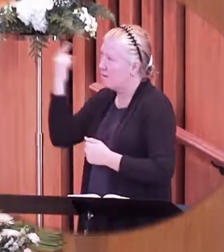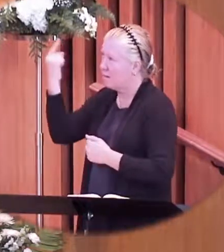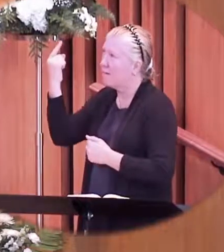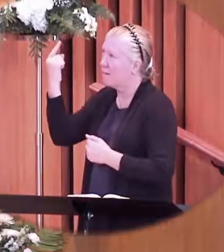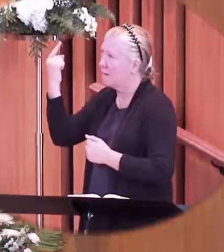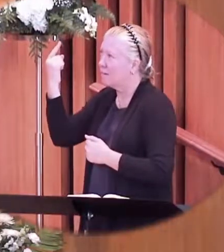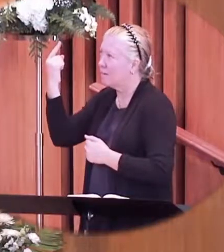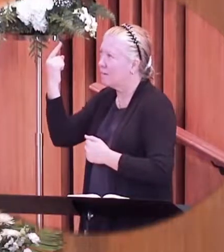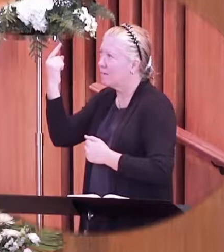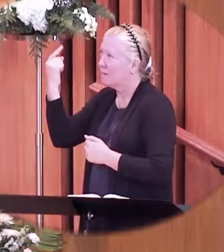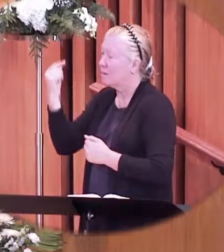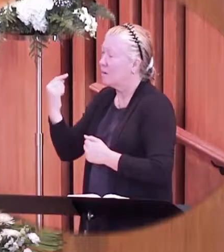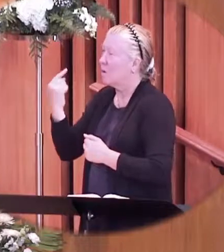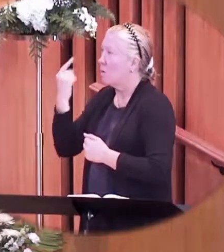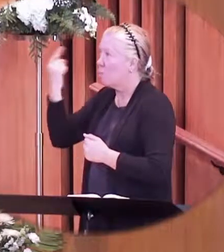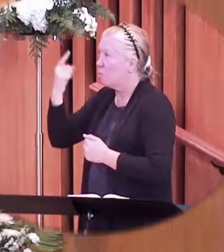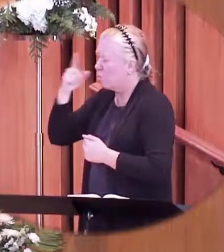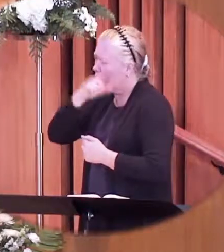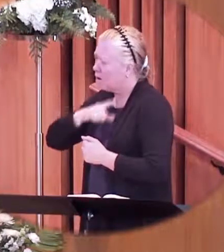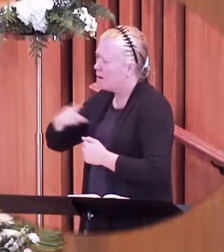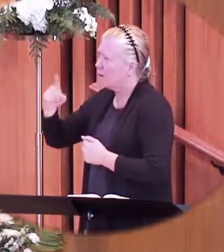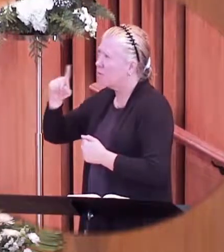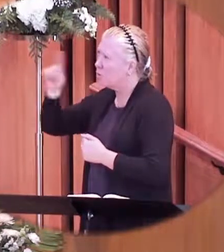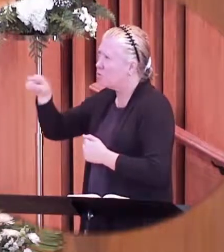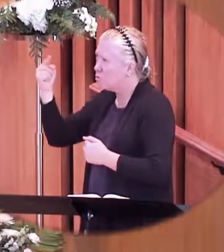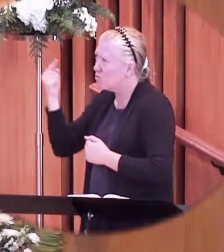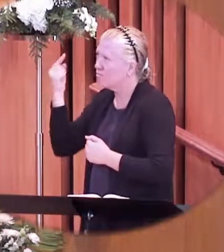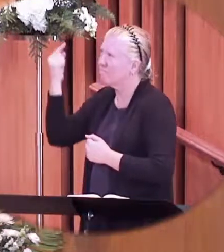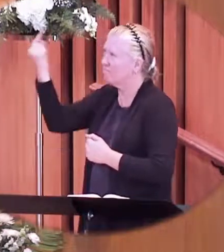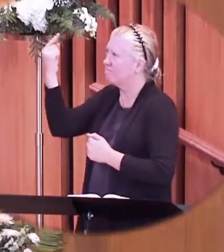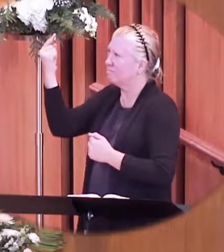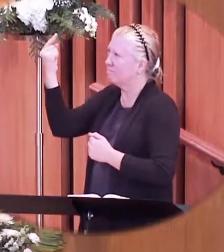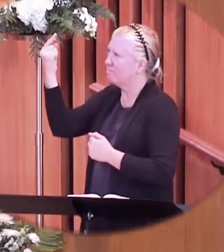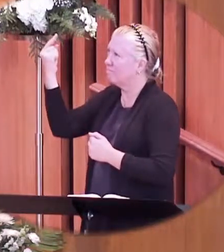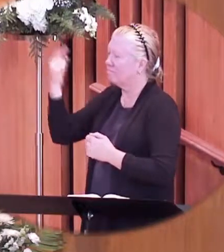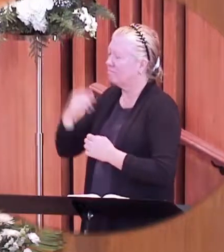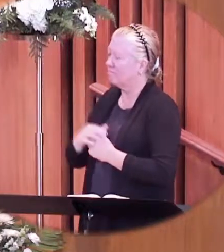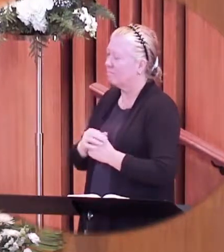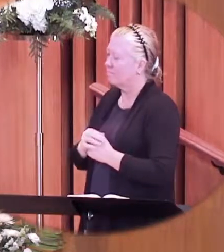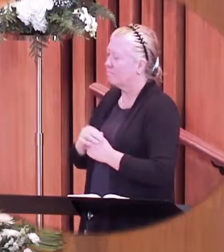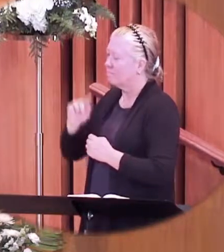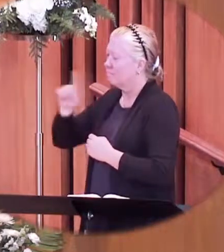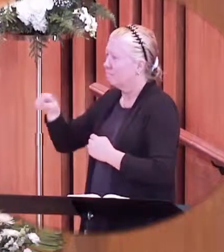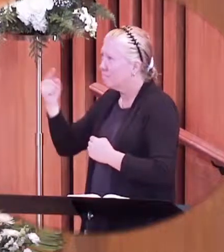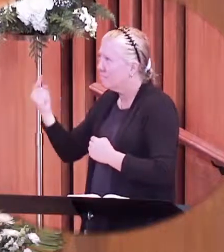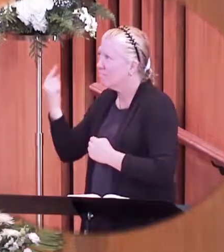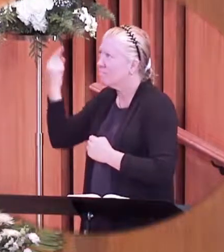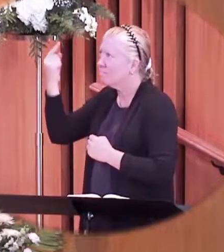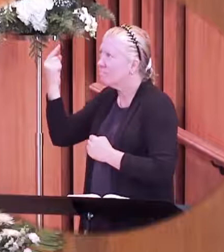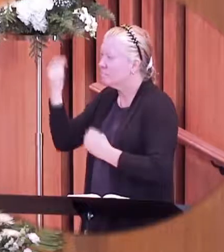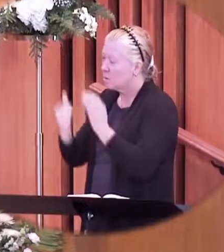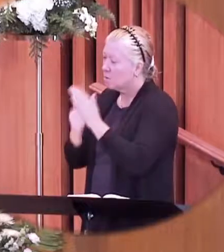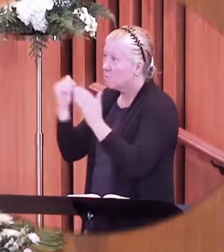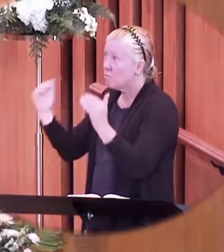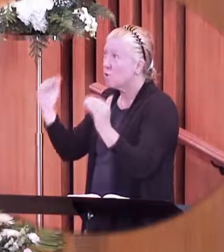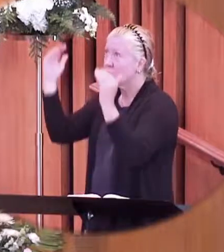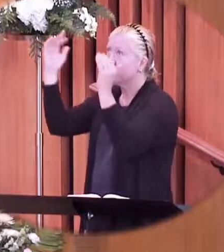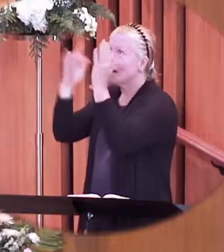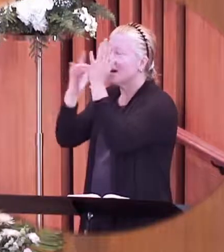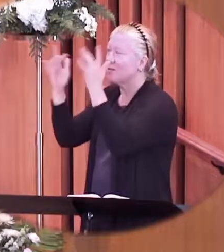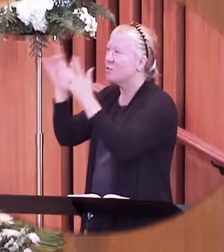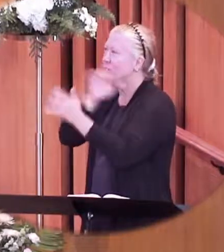the Holy One. You alone are the Lord. You alone.